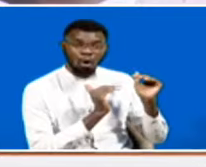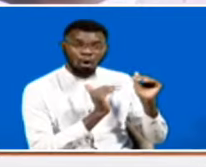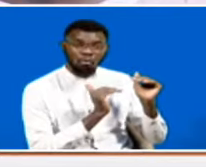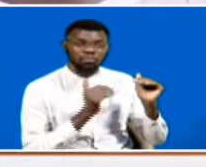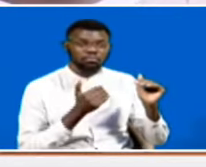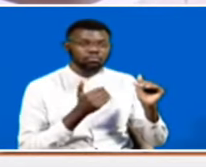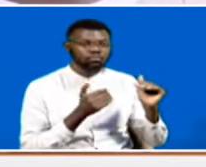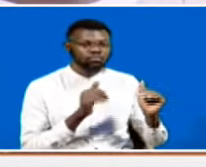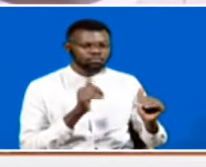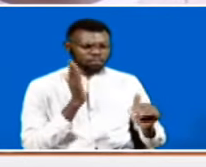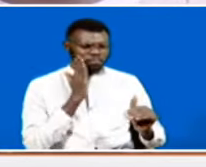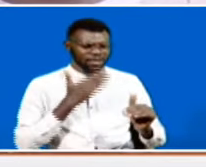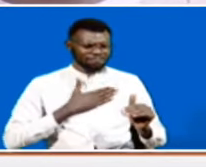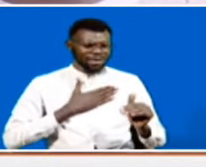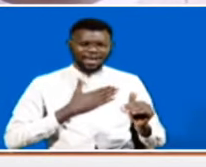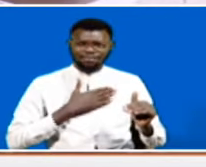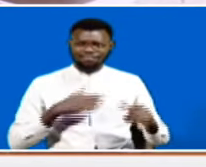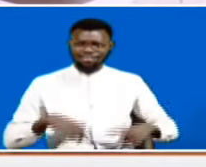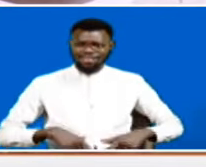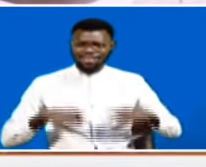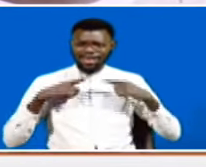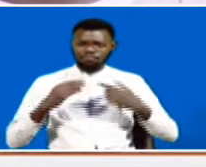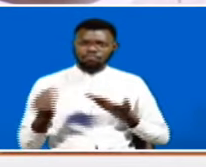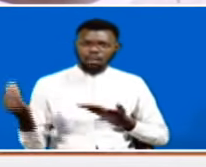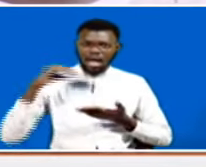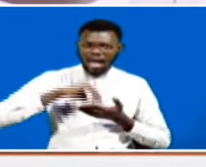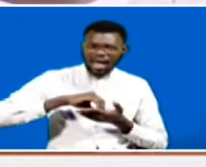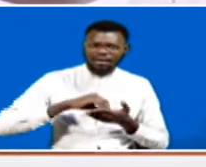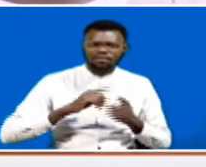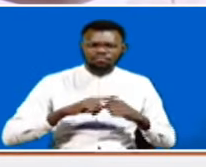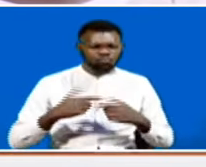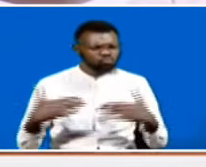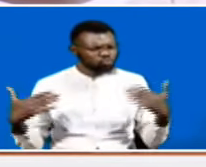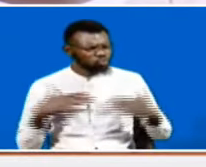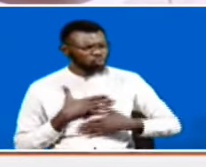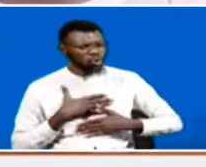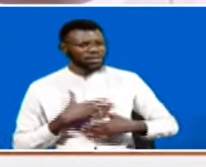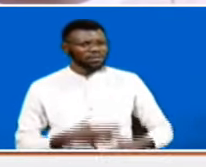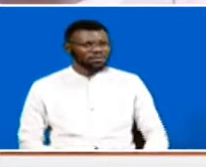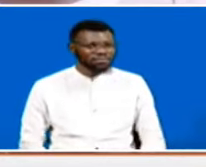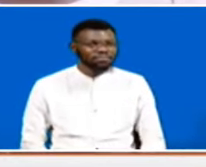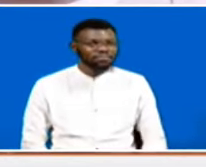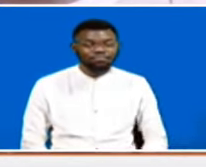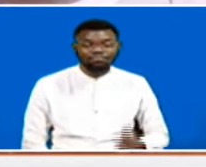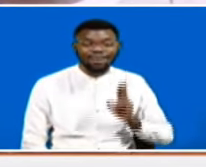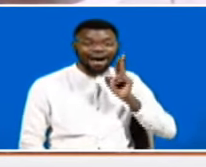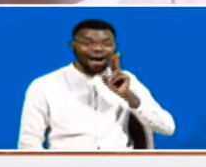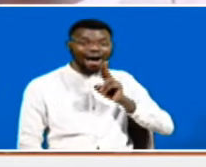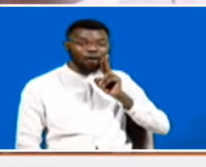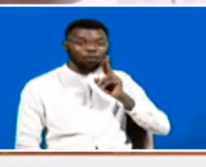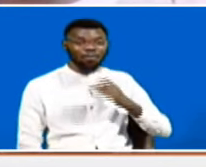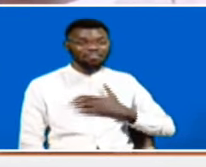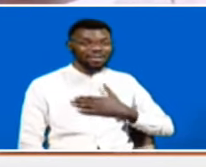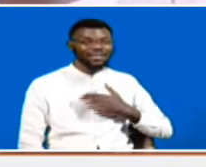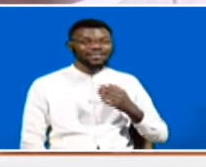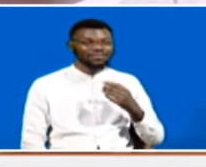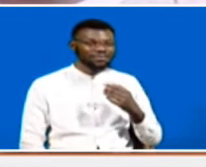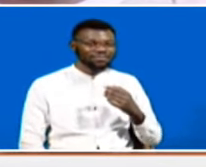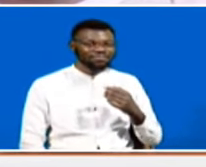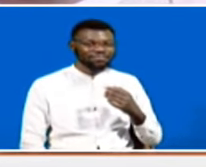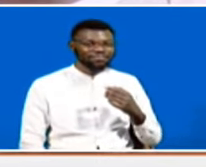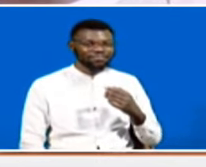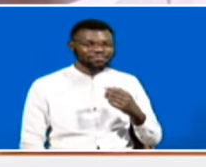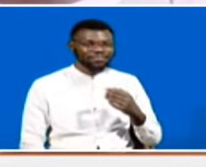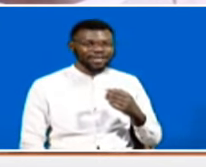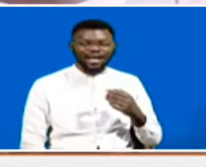Sasa hiyo tukashangaa. Hai tukaona wacha tuone. Anikuwa akasema ndio ile nyumba unajua nilikuwa najua kwenye